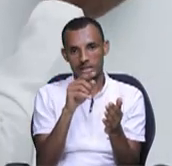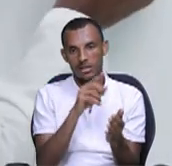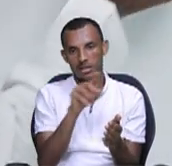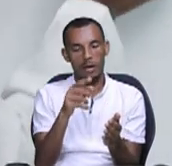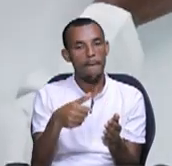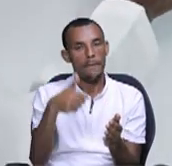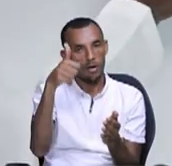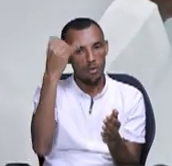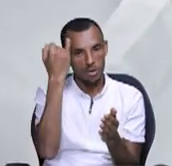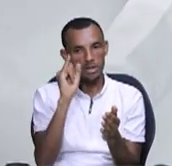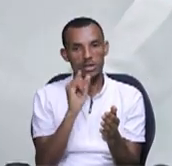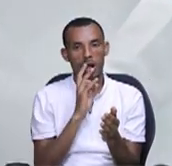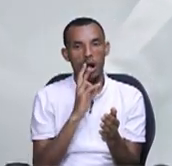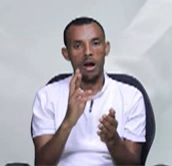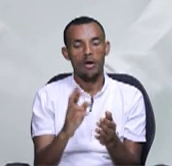are